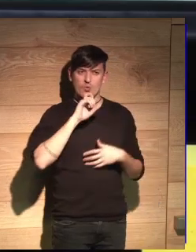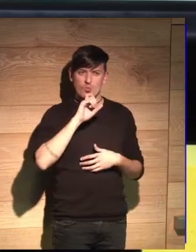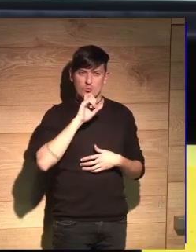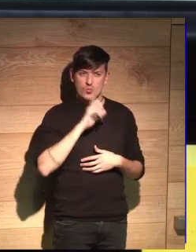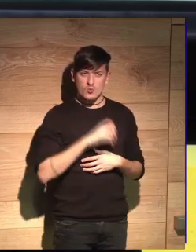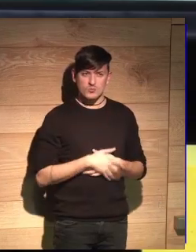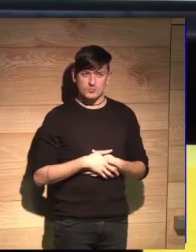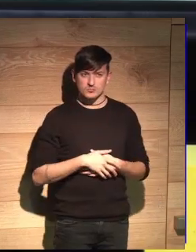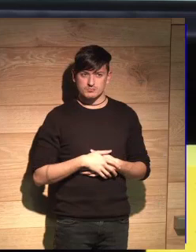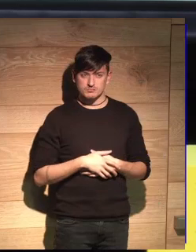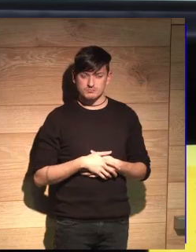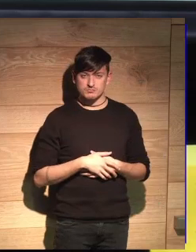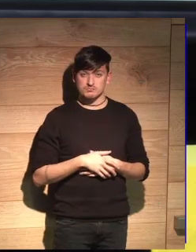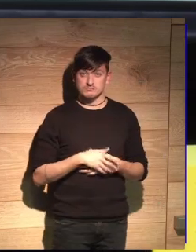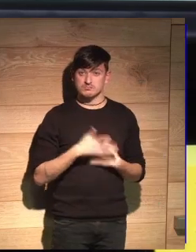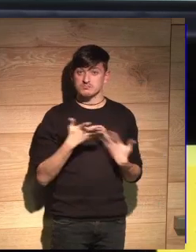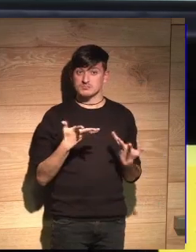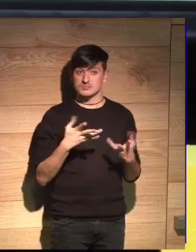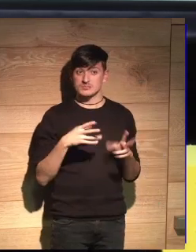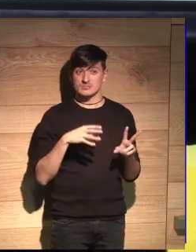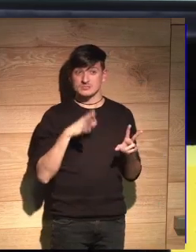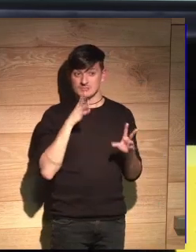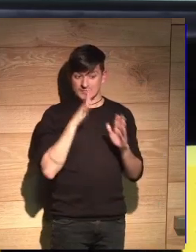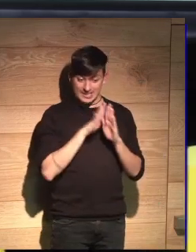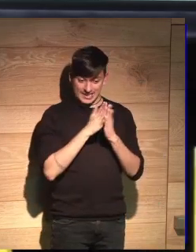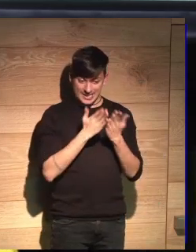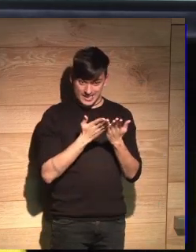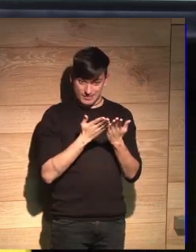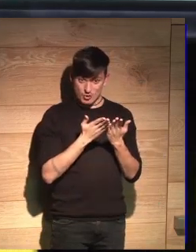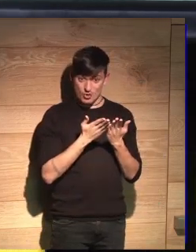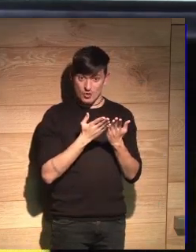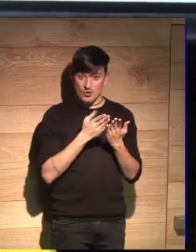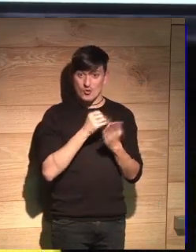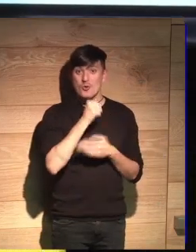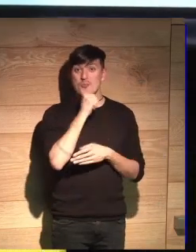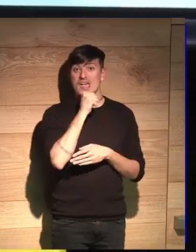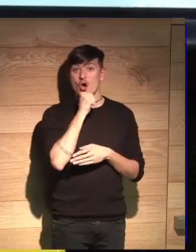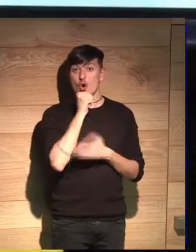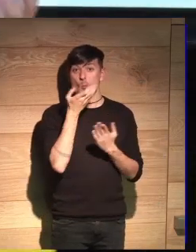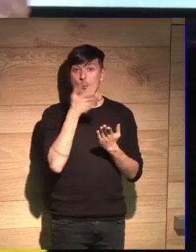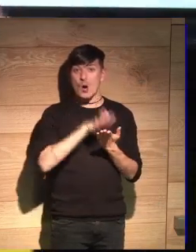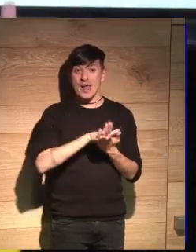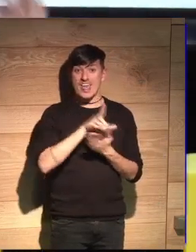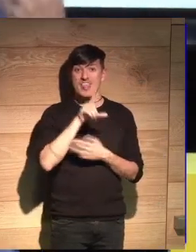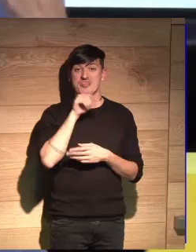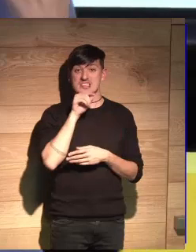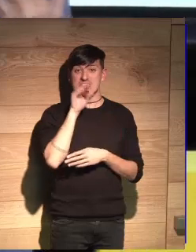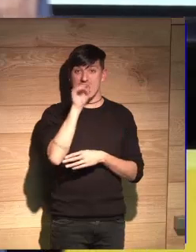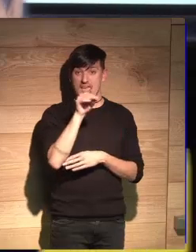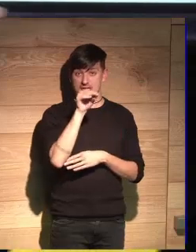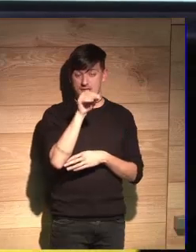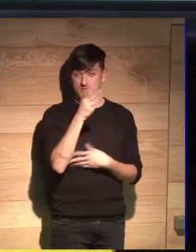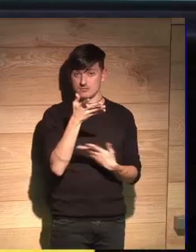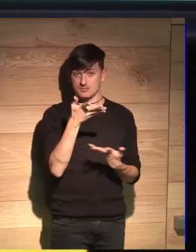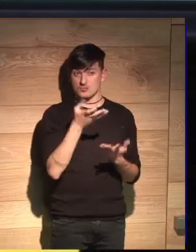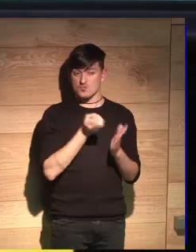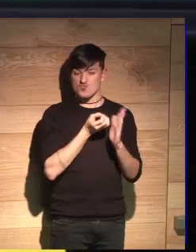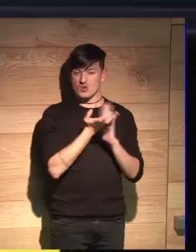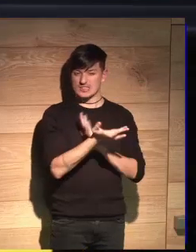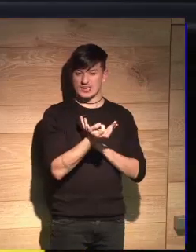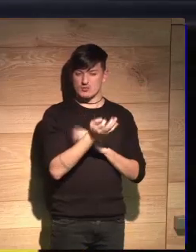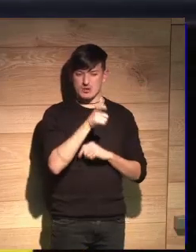go back to his brother Aldous. And the story After Many a Summer Dies the Swan,